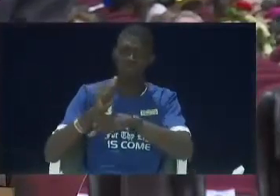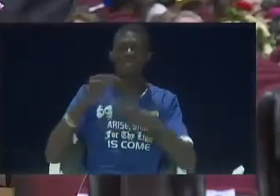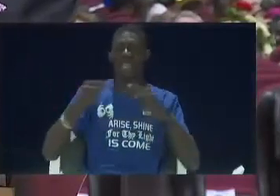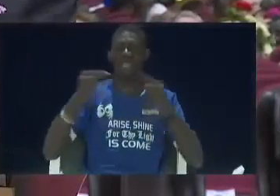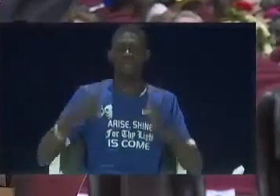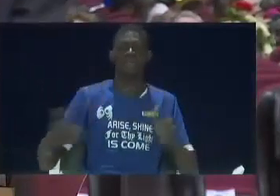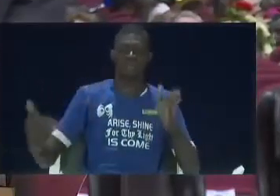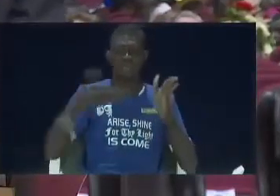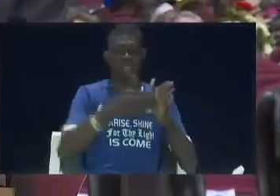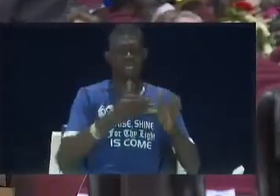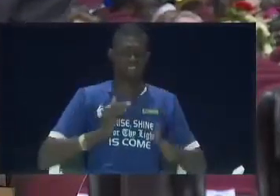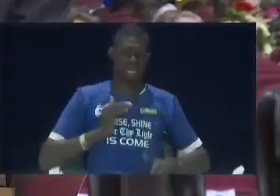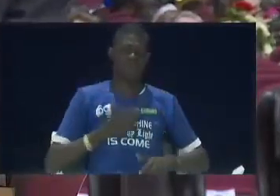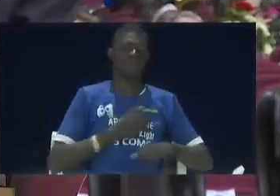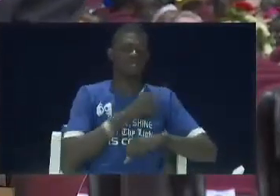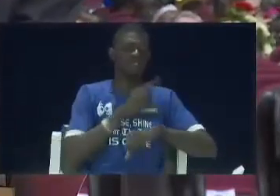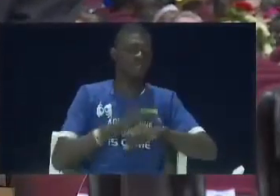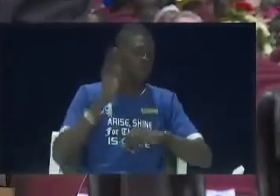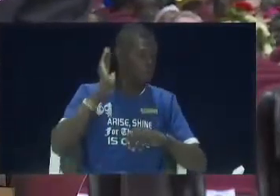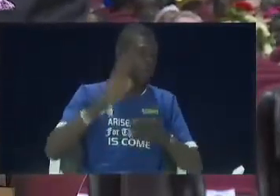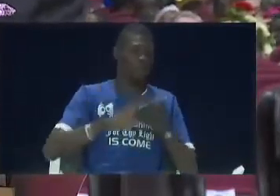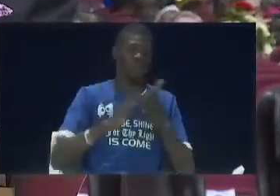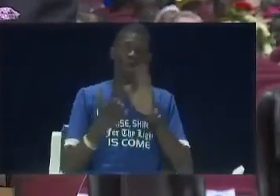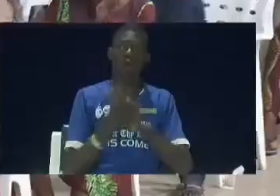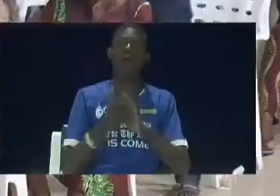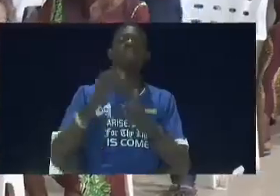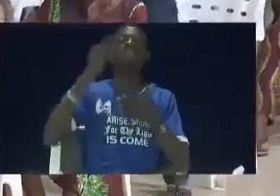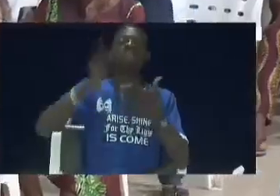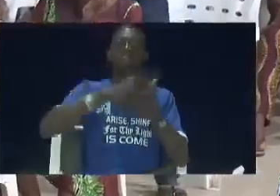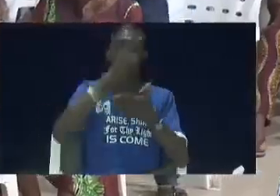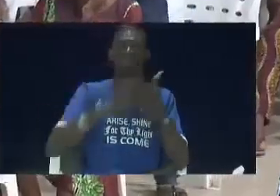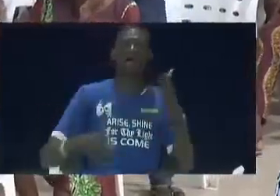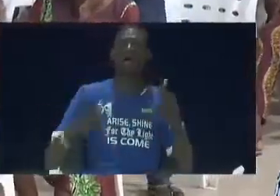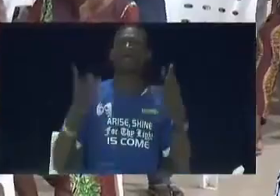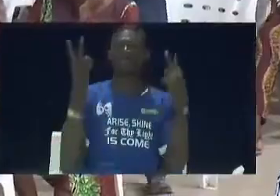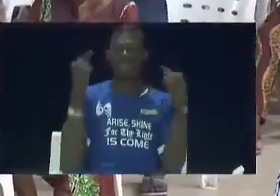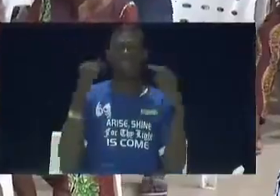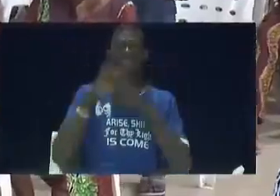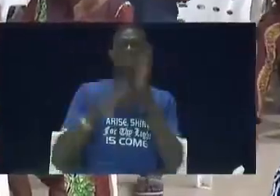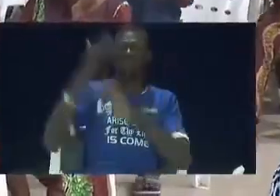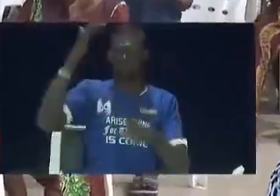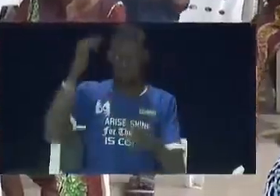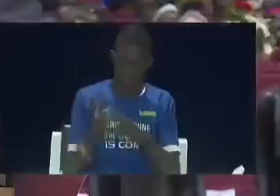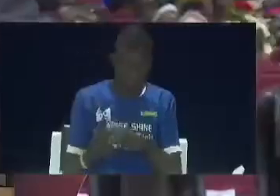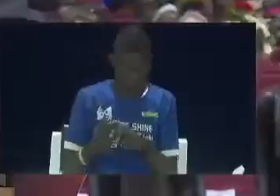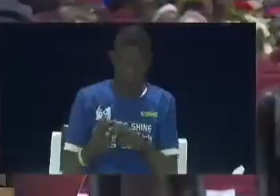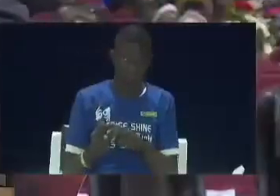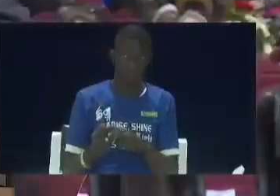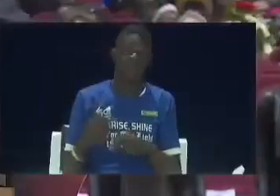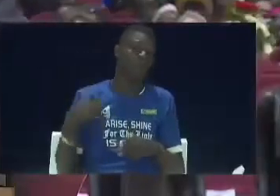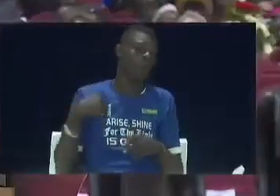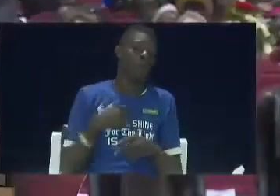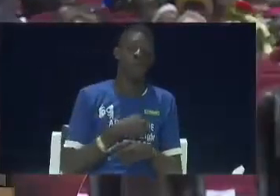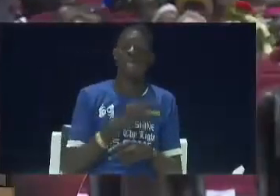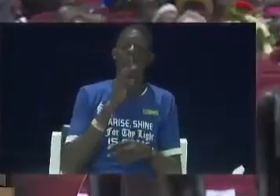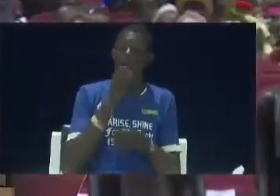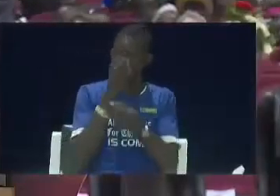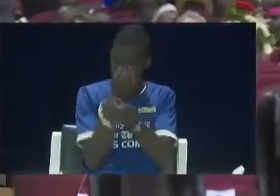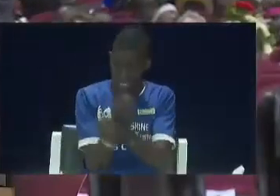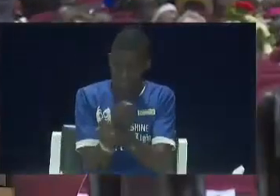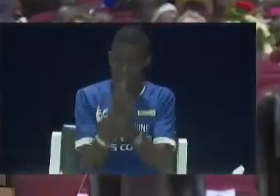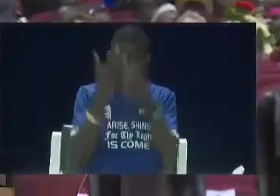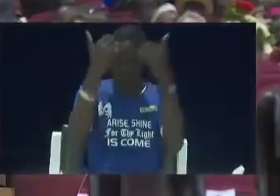our nations will become null and void. We are binding